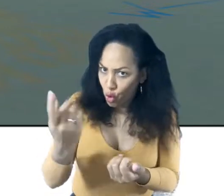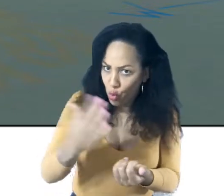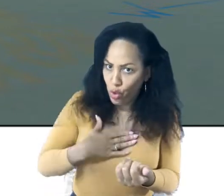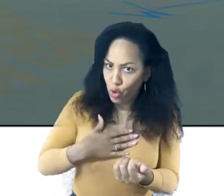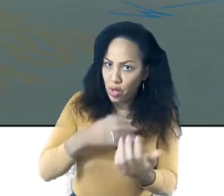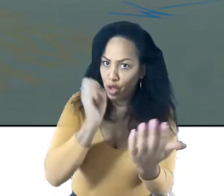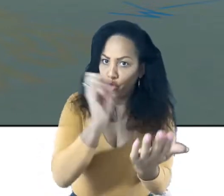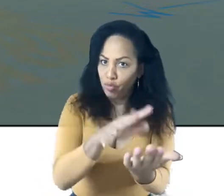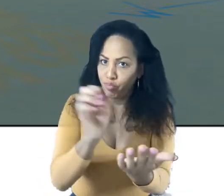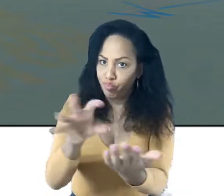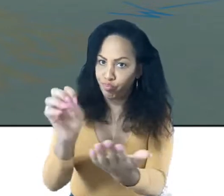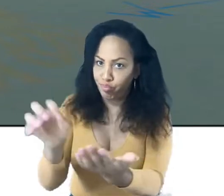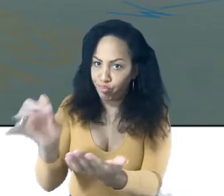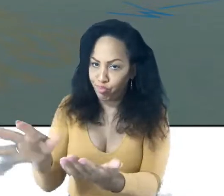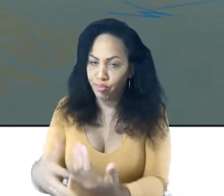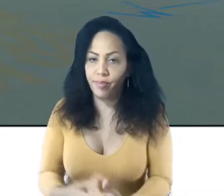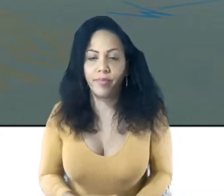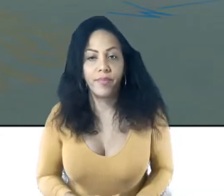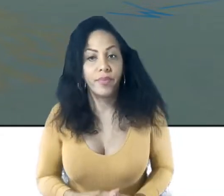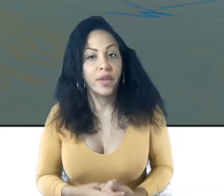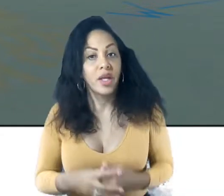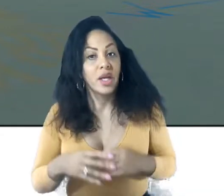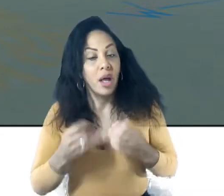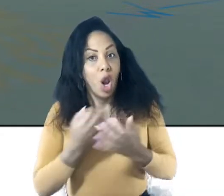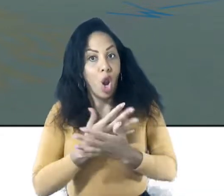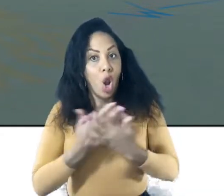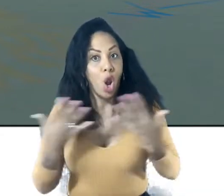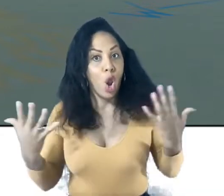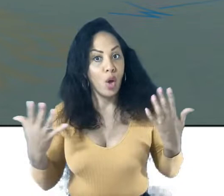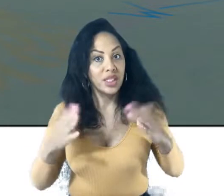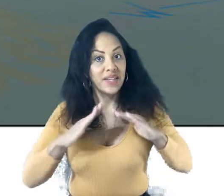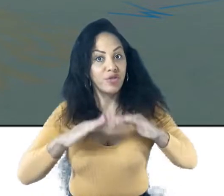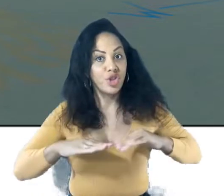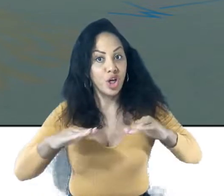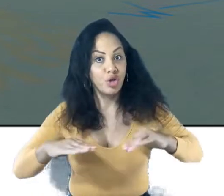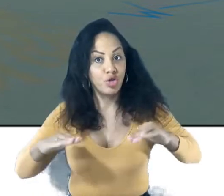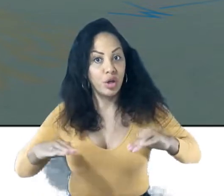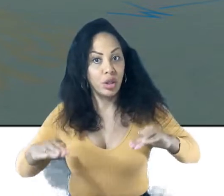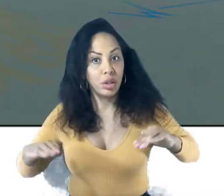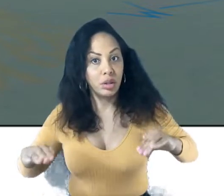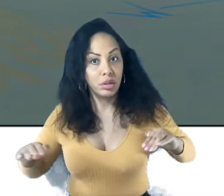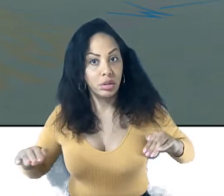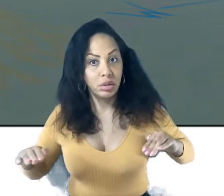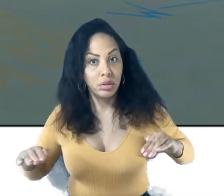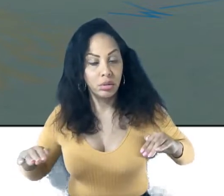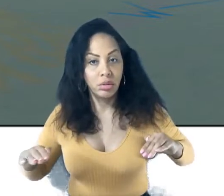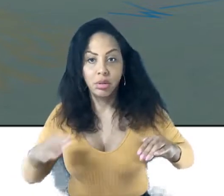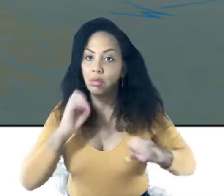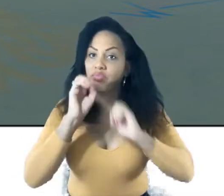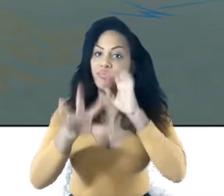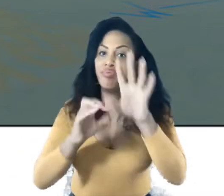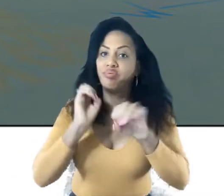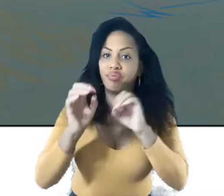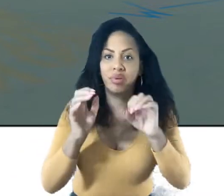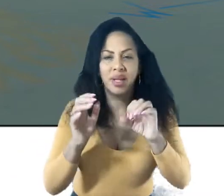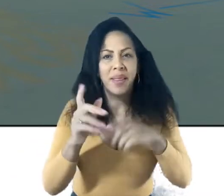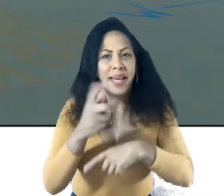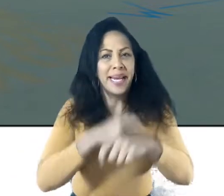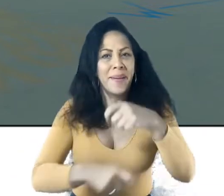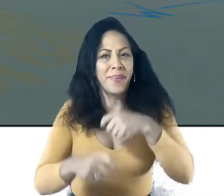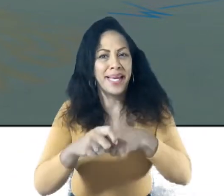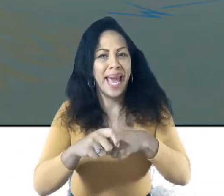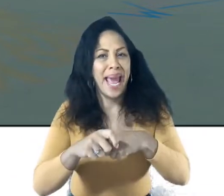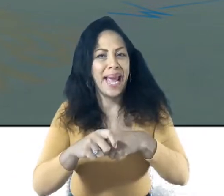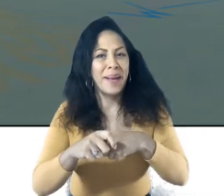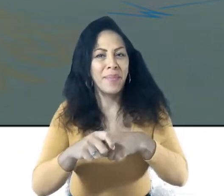this class of children, and basically loads of them, then it turned into a grief workshop where loads of them were talking about their dead